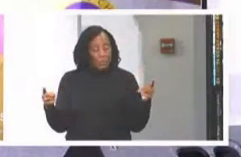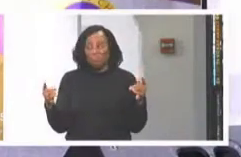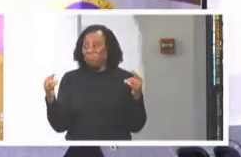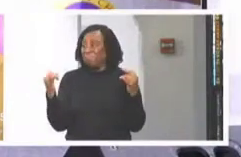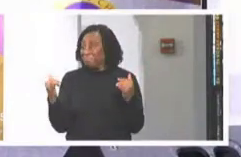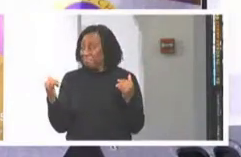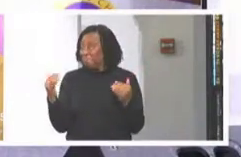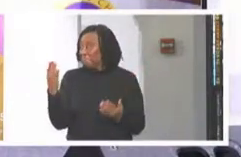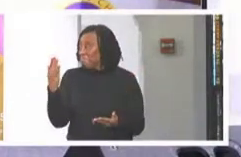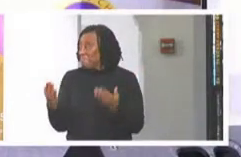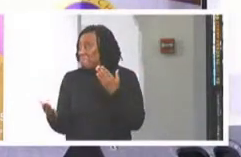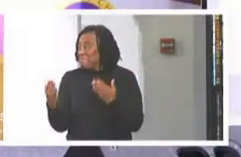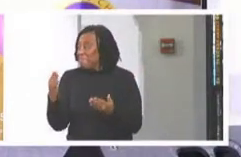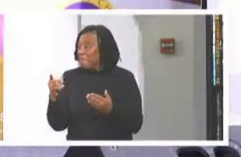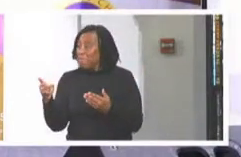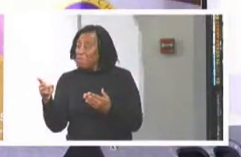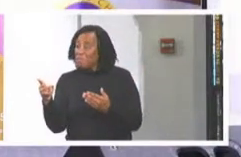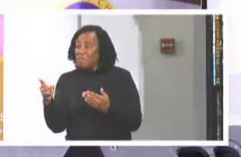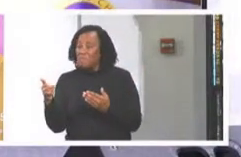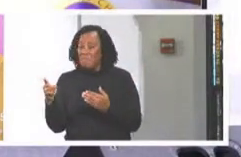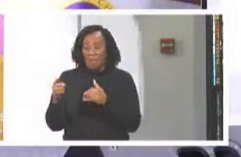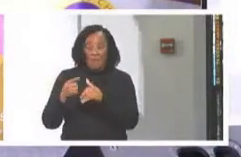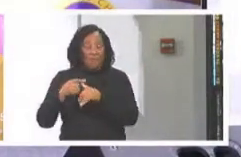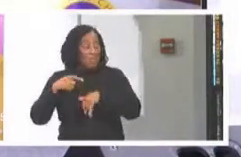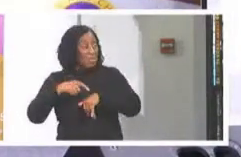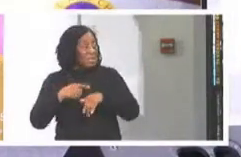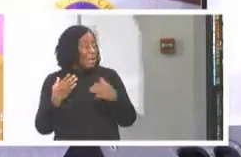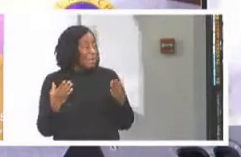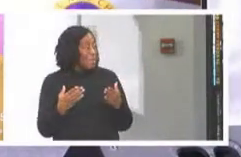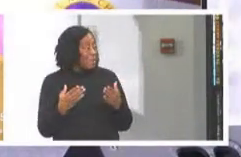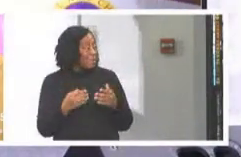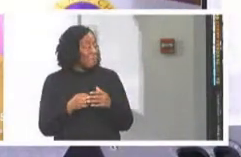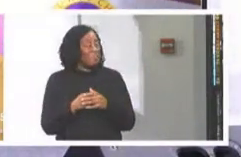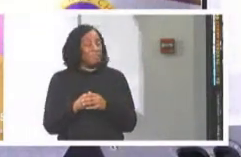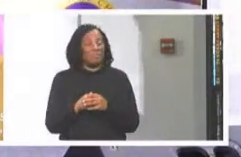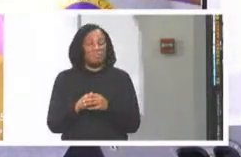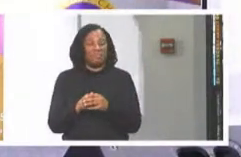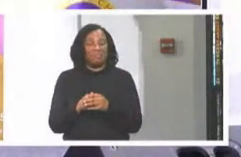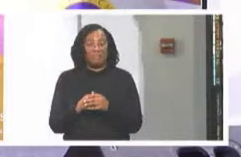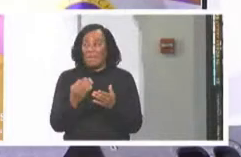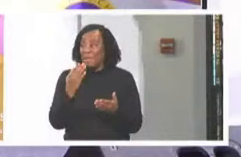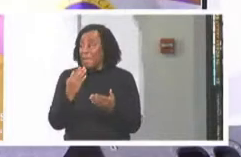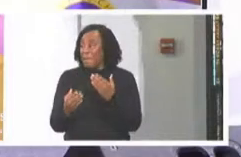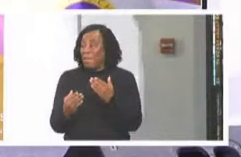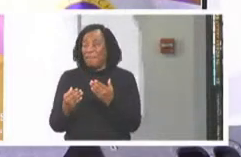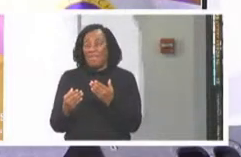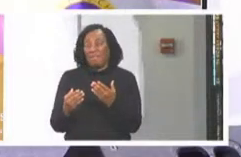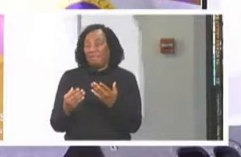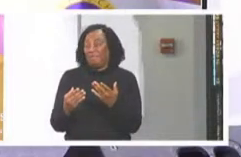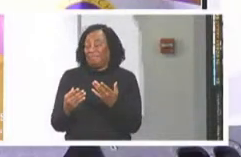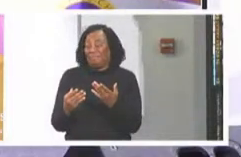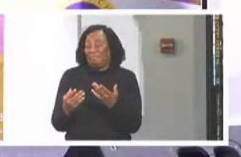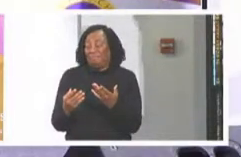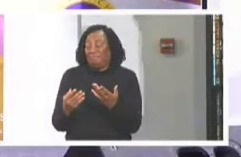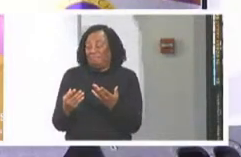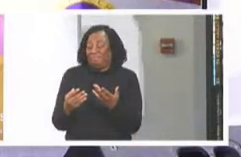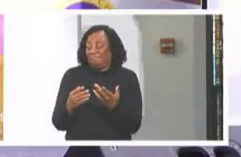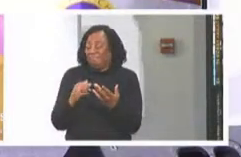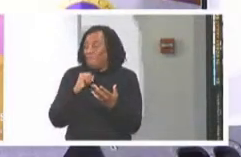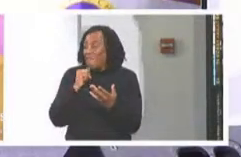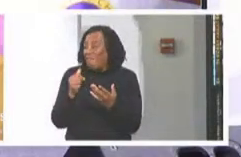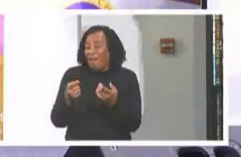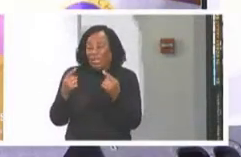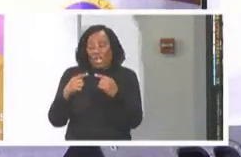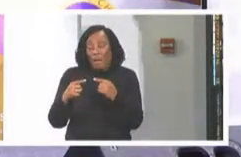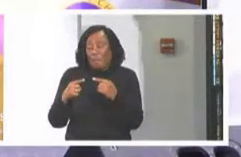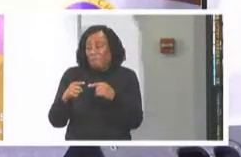new to Bethel. You might not have been here for a while. You haven't been to Bethel maybe all year. You see what I did there? You might not have been